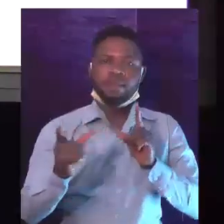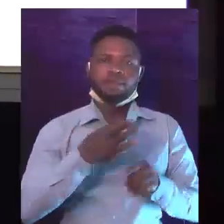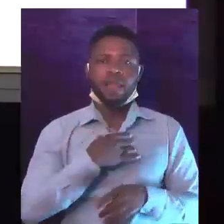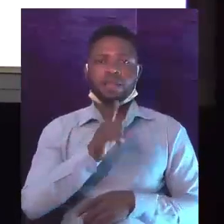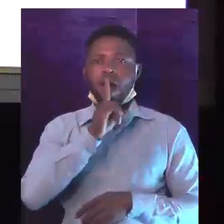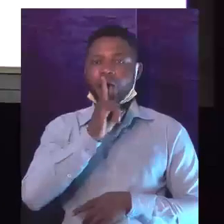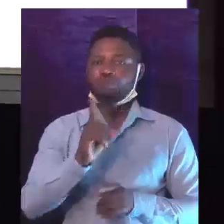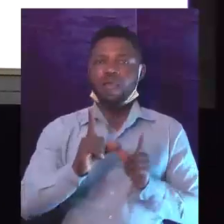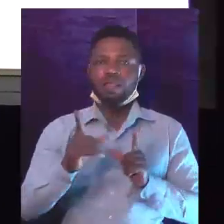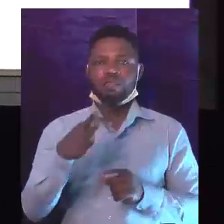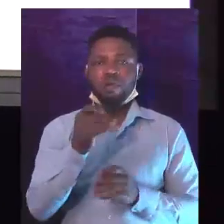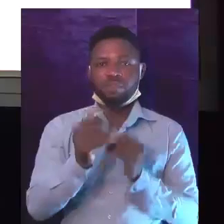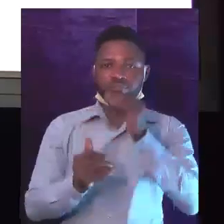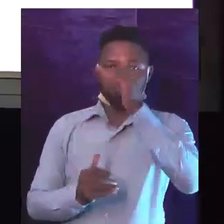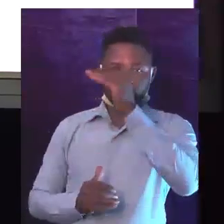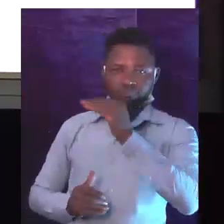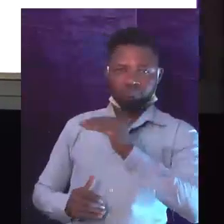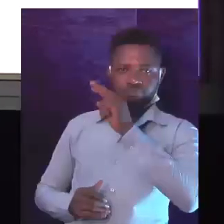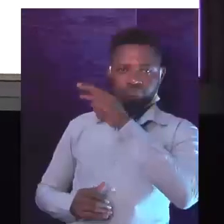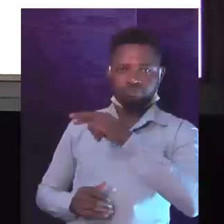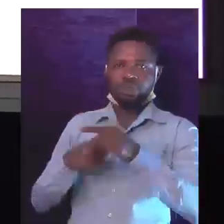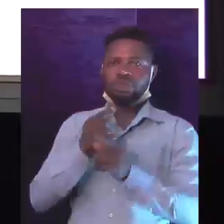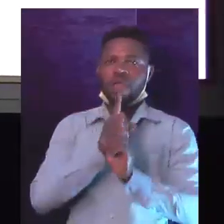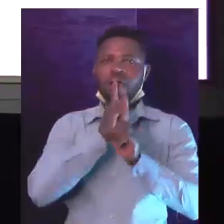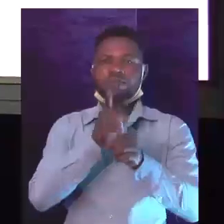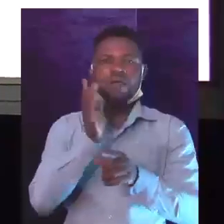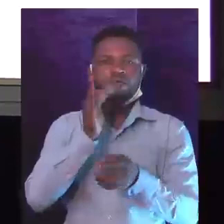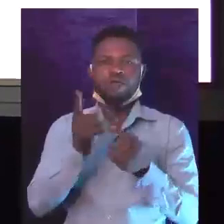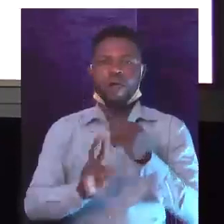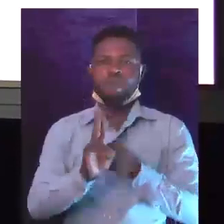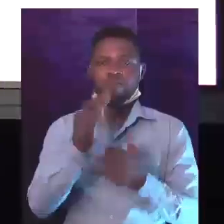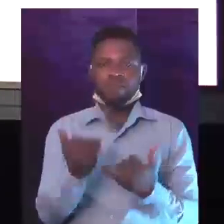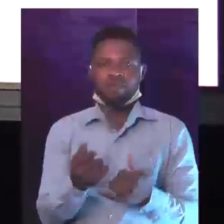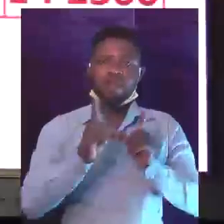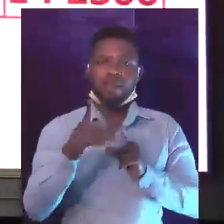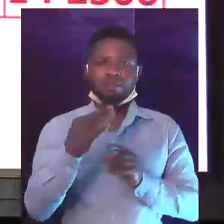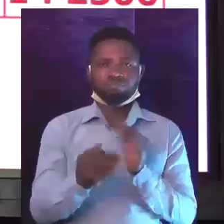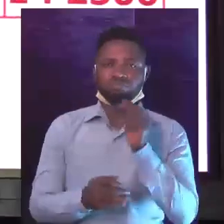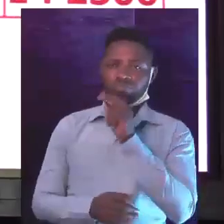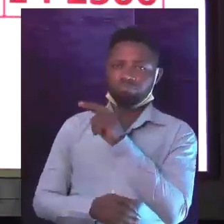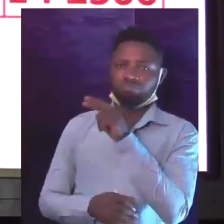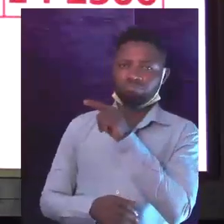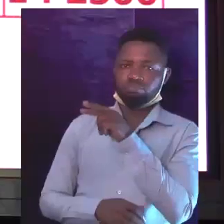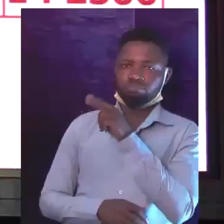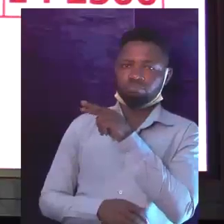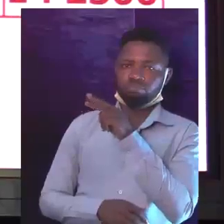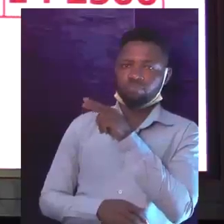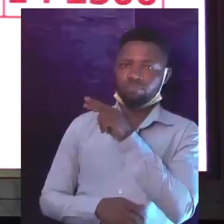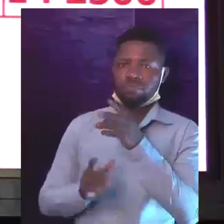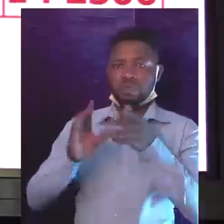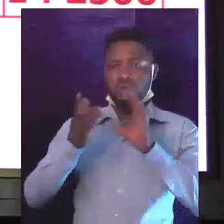the actual length of the following. The answers will come up right about now. Now, comparing 40 centimeter